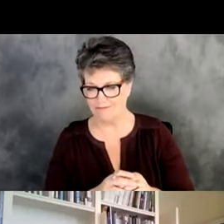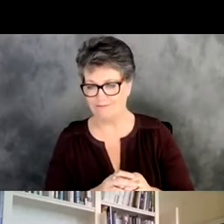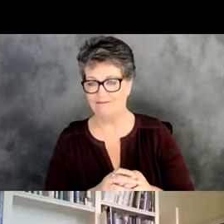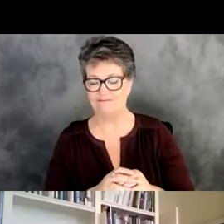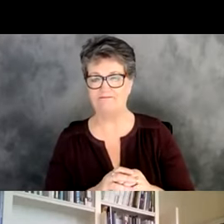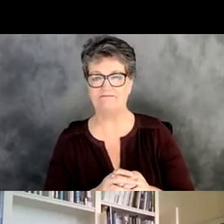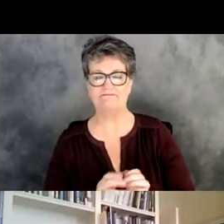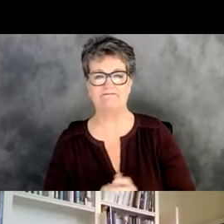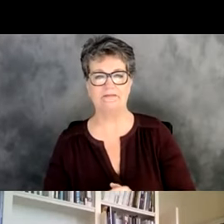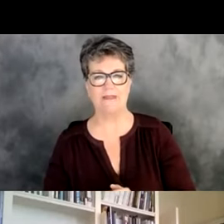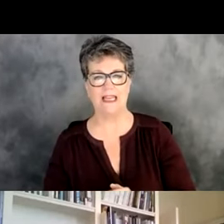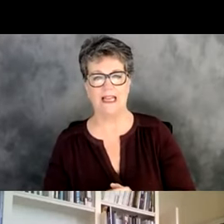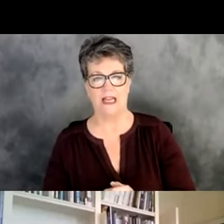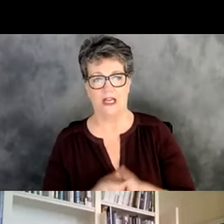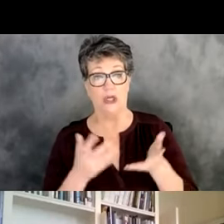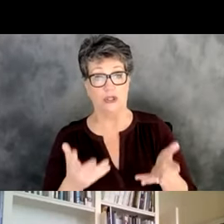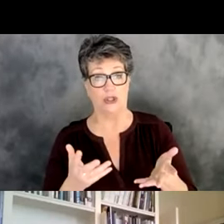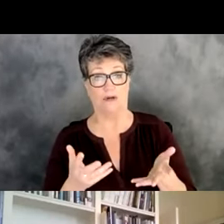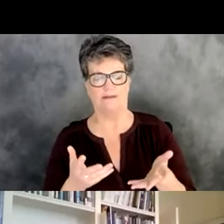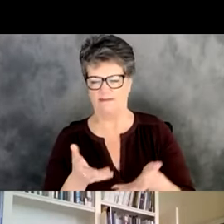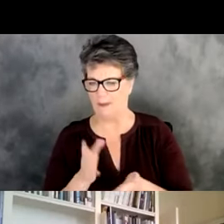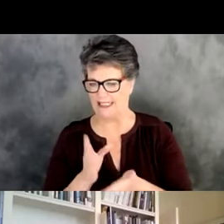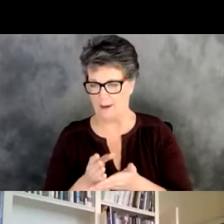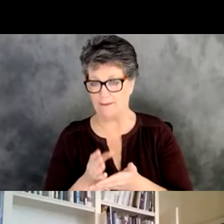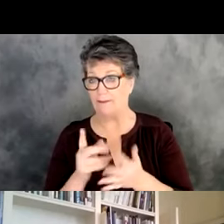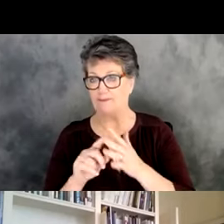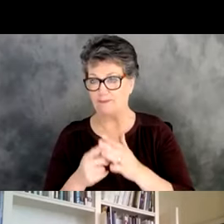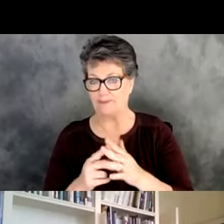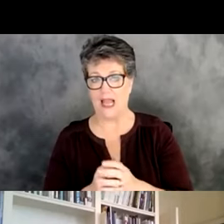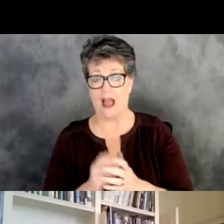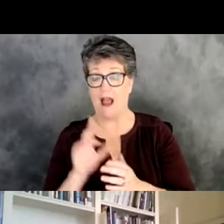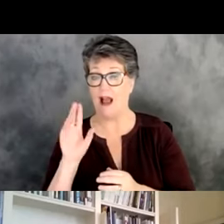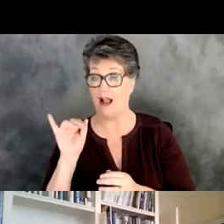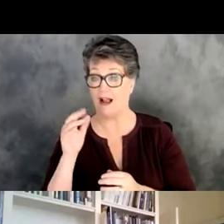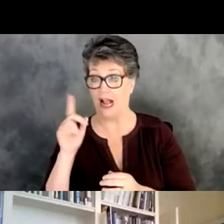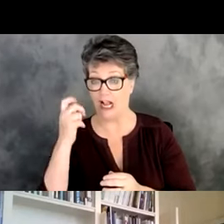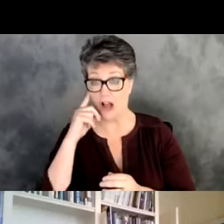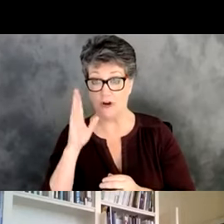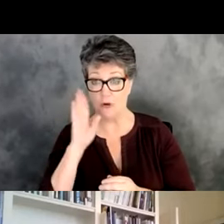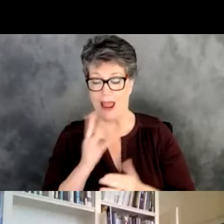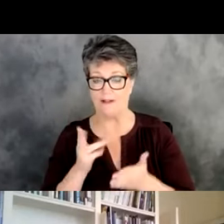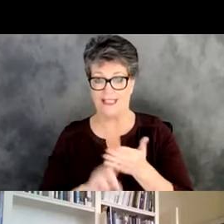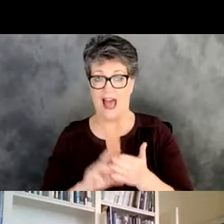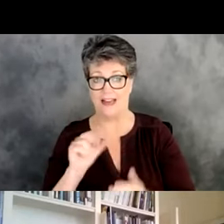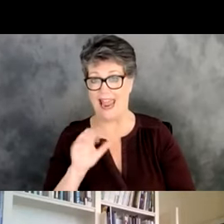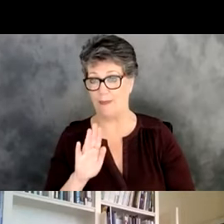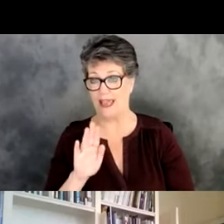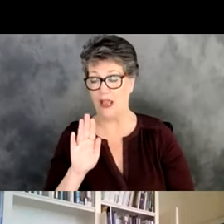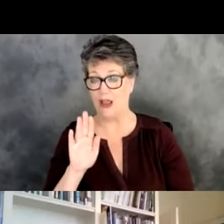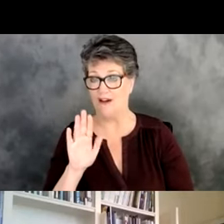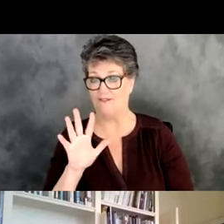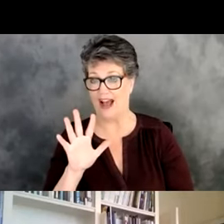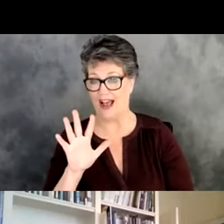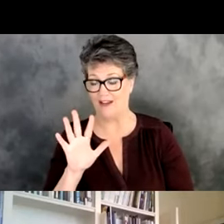proposal. So let me start. Governor Brown signed AB 959, the